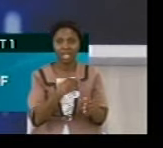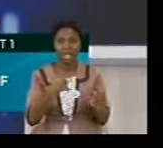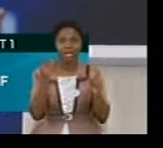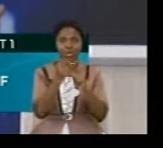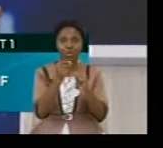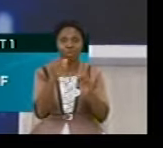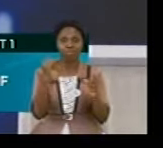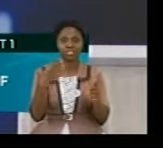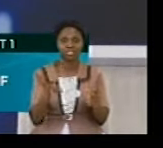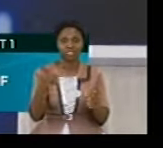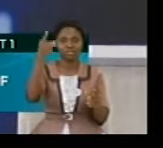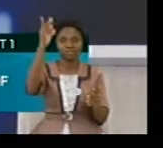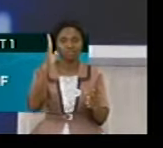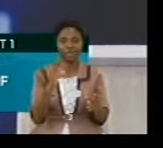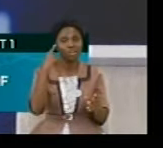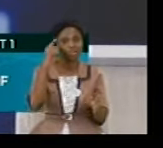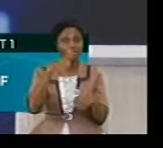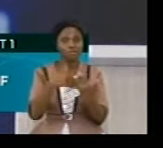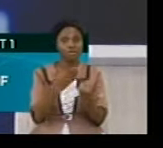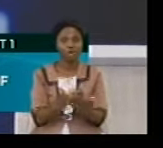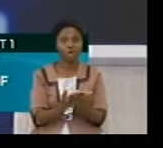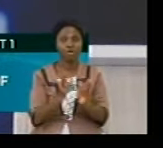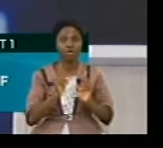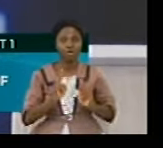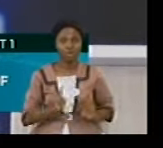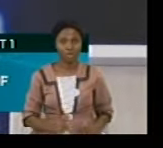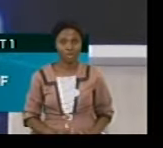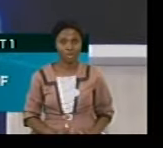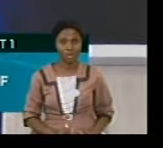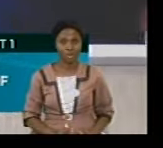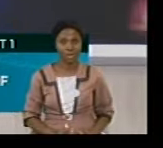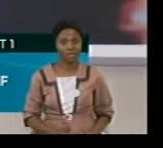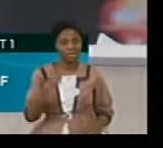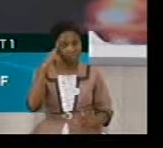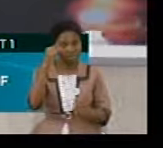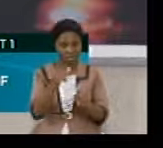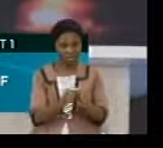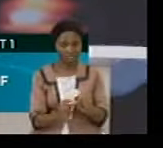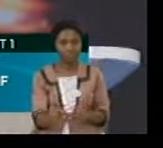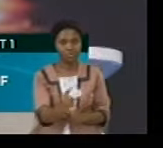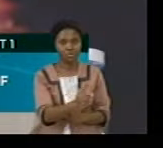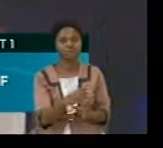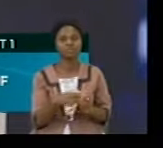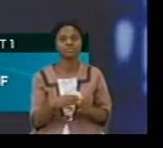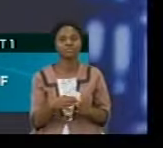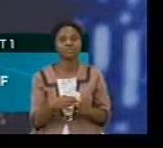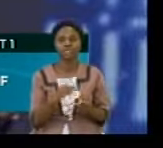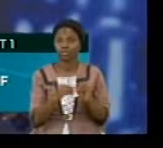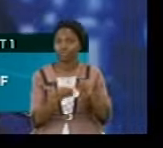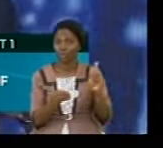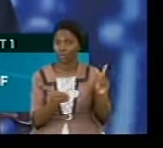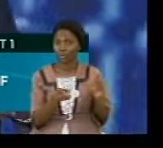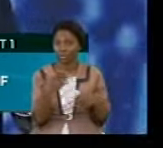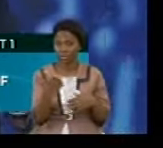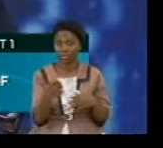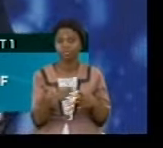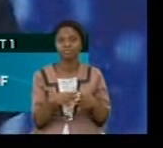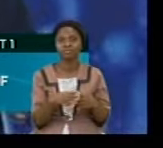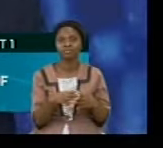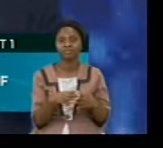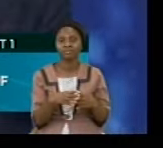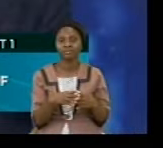for all humans, for everyone. Look at number one there. Number one is